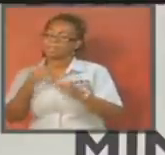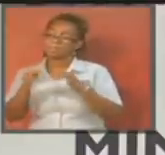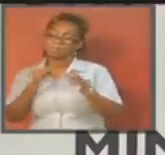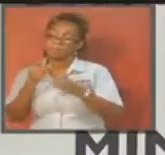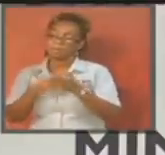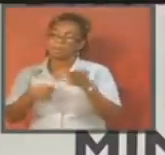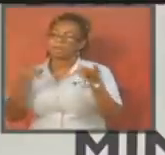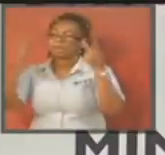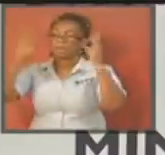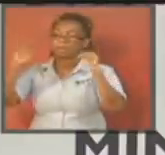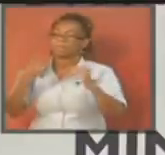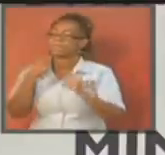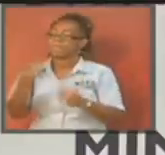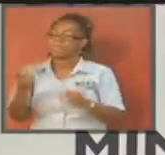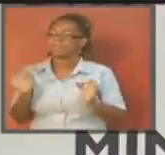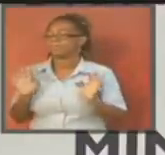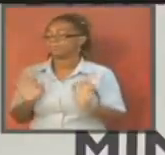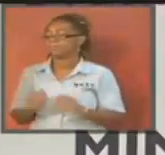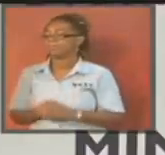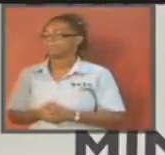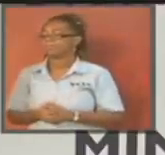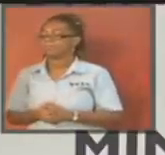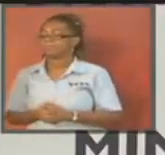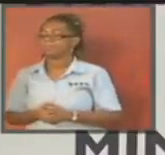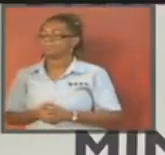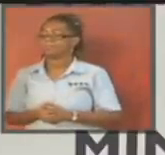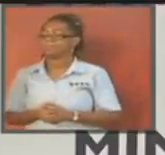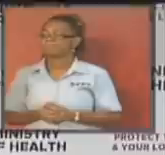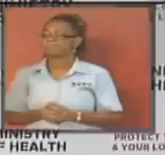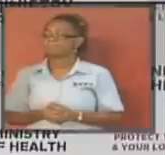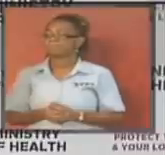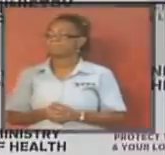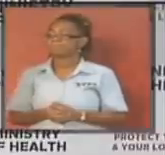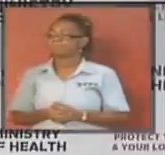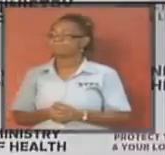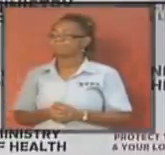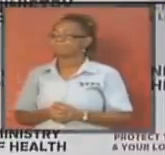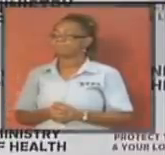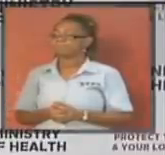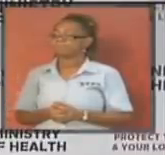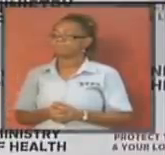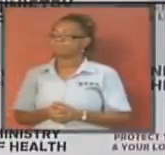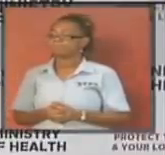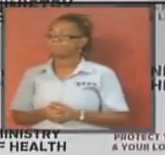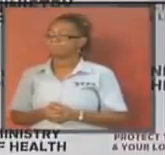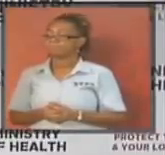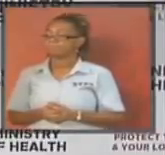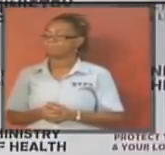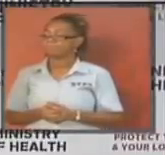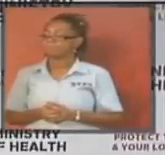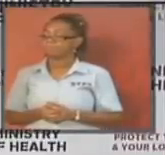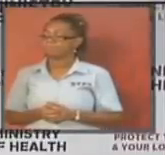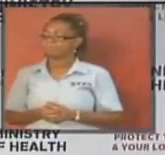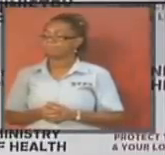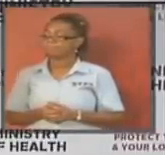terms of commentary on what he has said. Thank you very much, CMO. And Clayton Clark, Radio